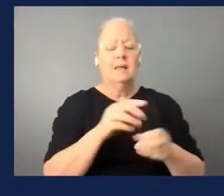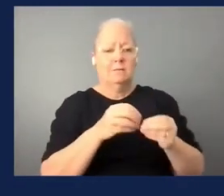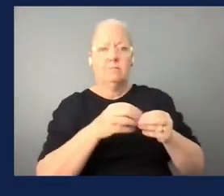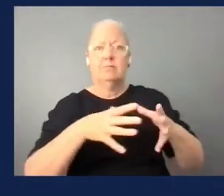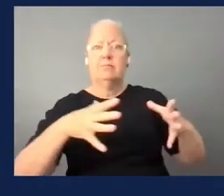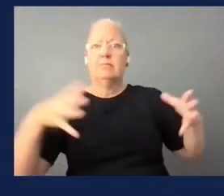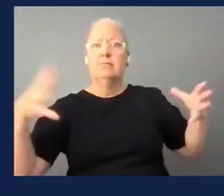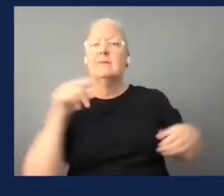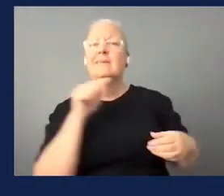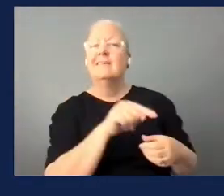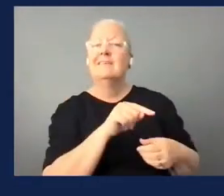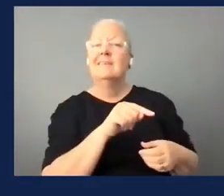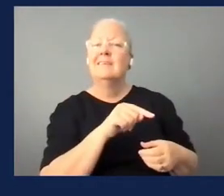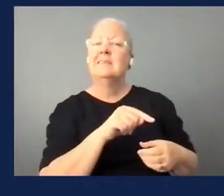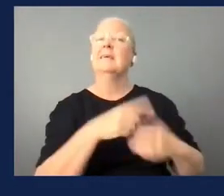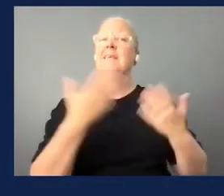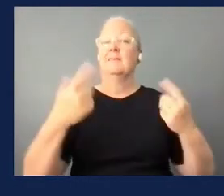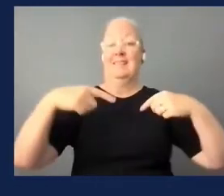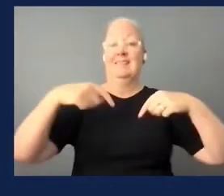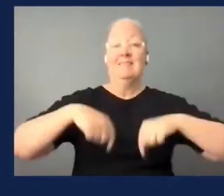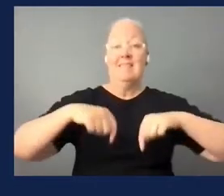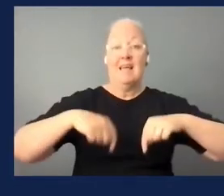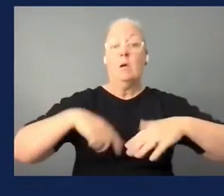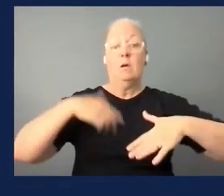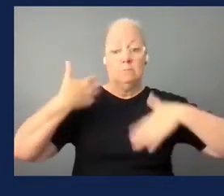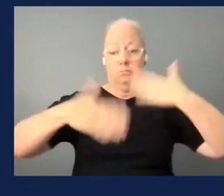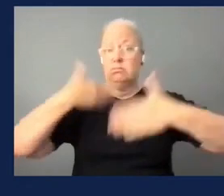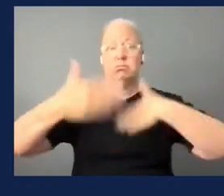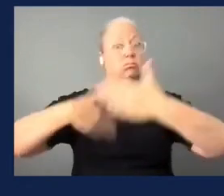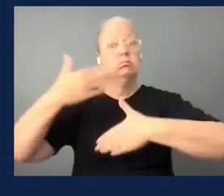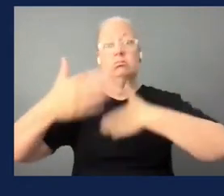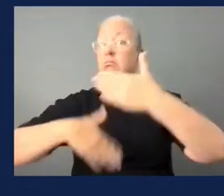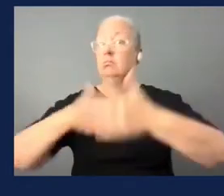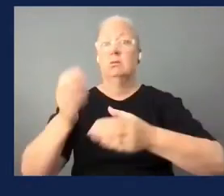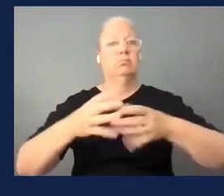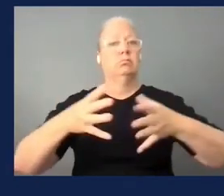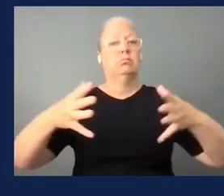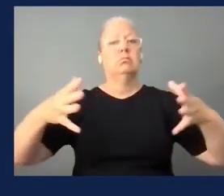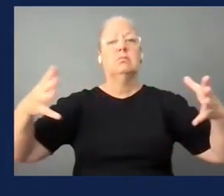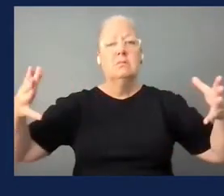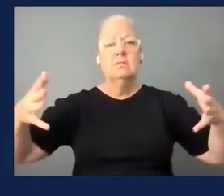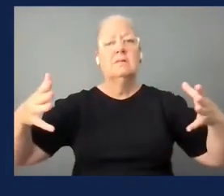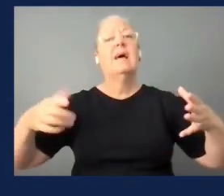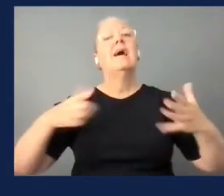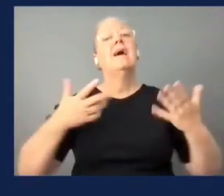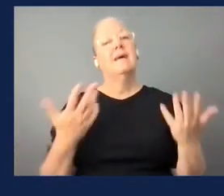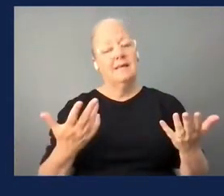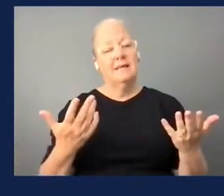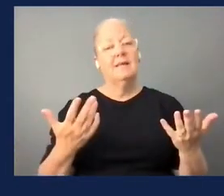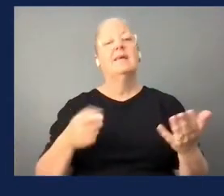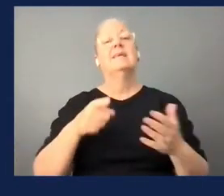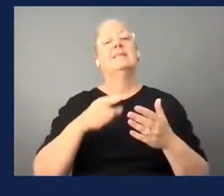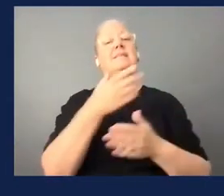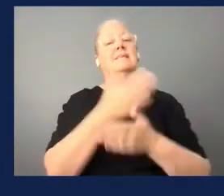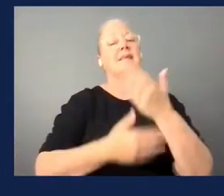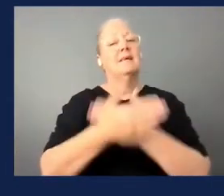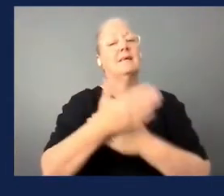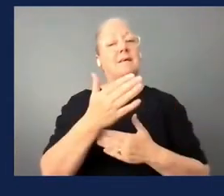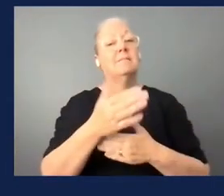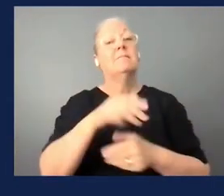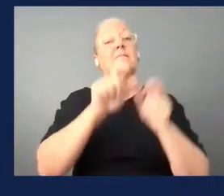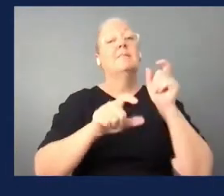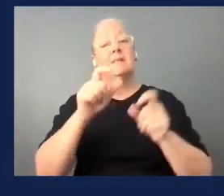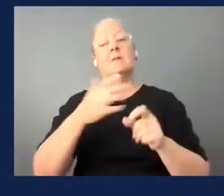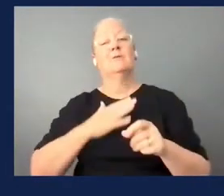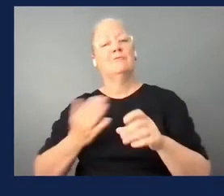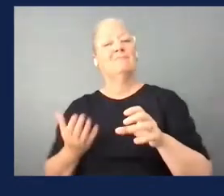development is an incredibly exciting opportunity to embed the rights of disabled people into the core structures of the game. And it's why I'm